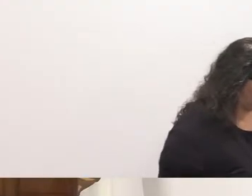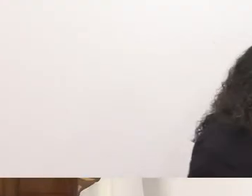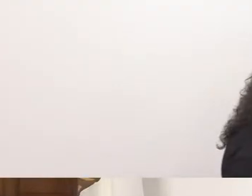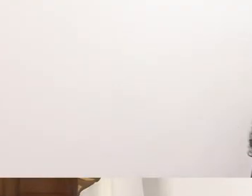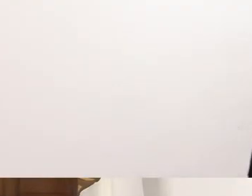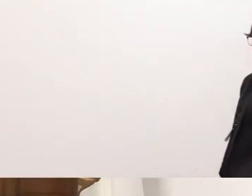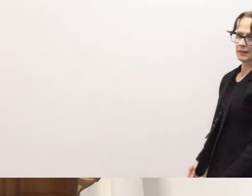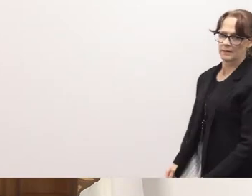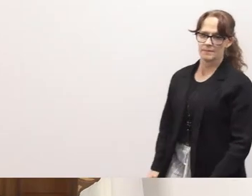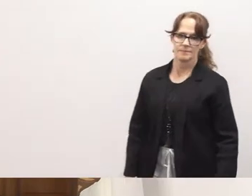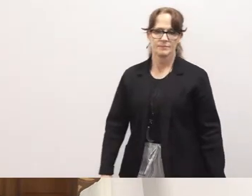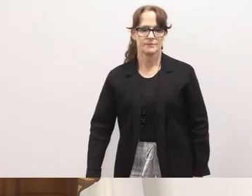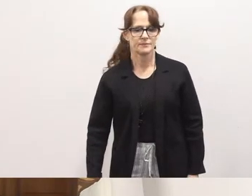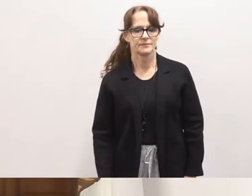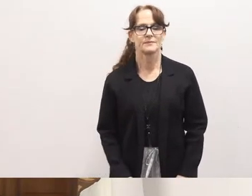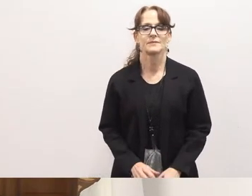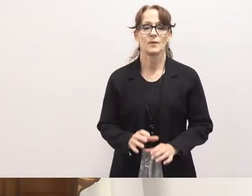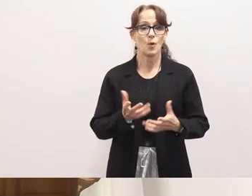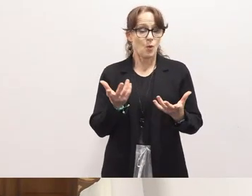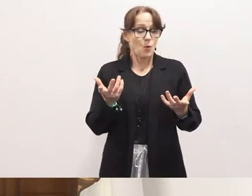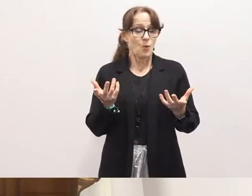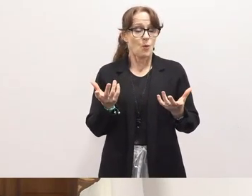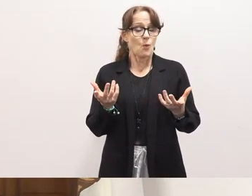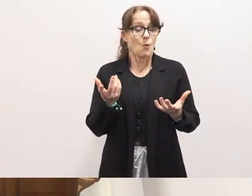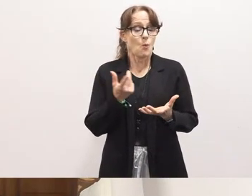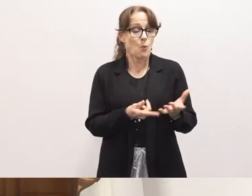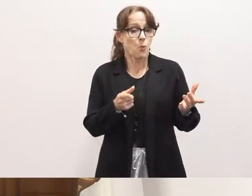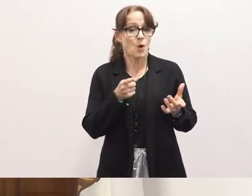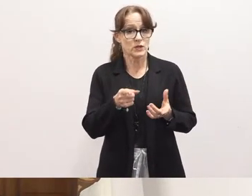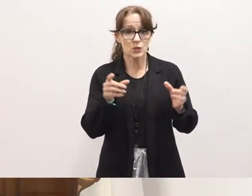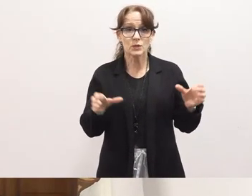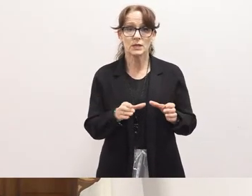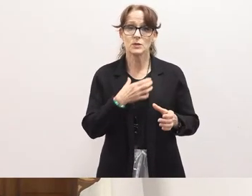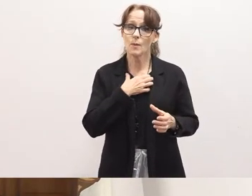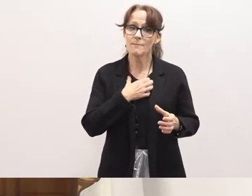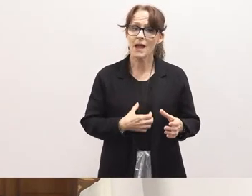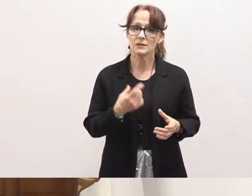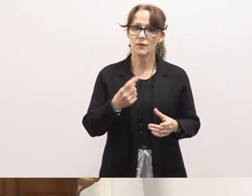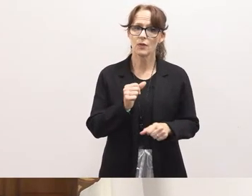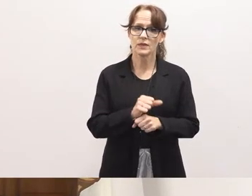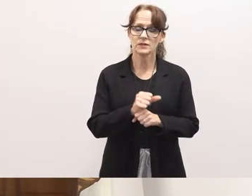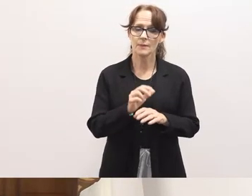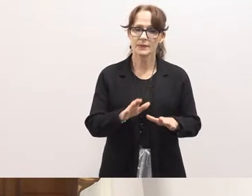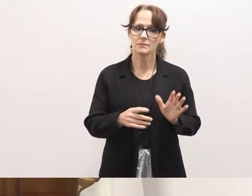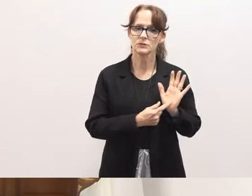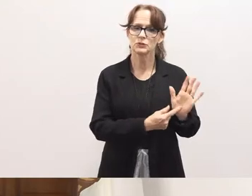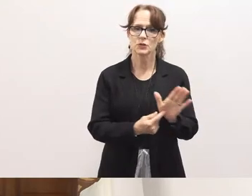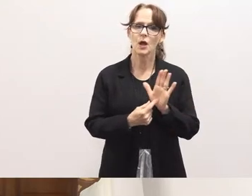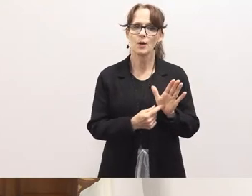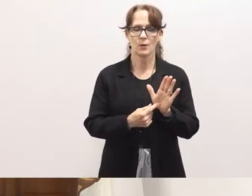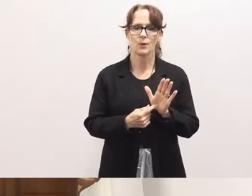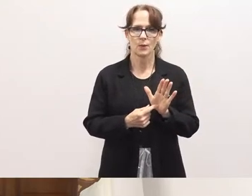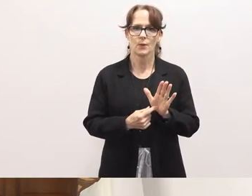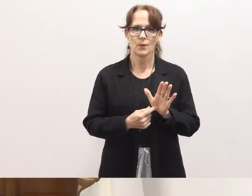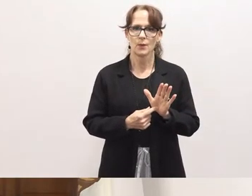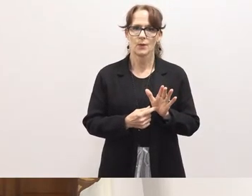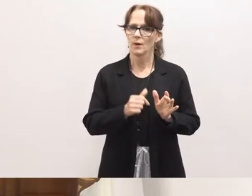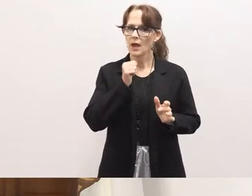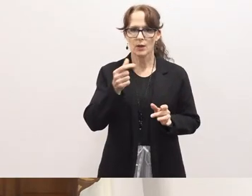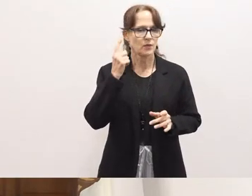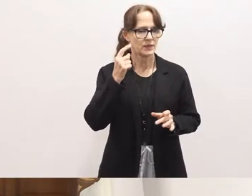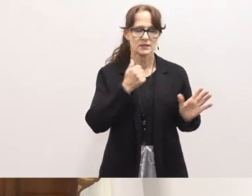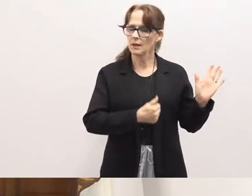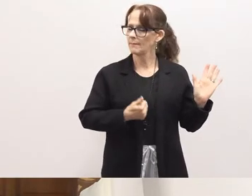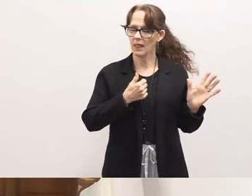did was you let your passion for the job and for the kids show, and I don't think you